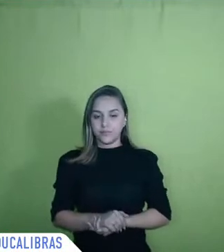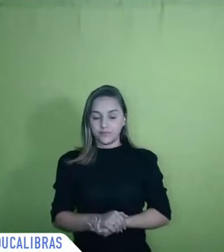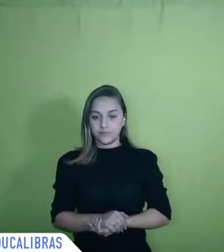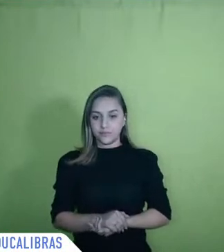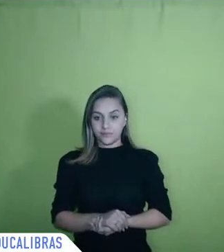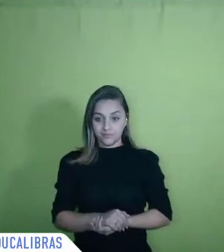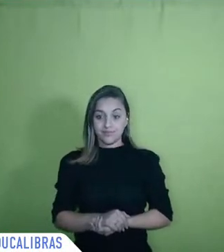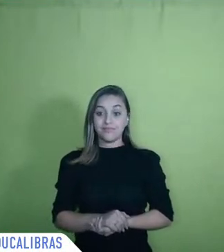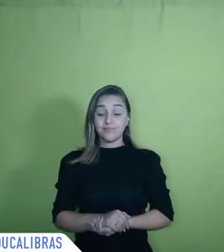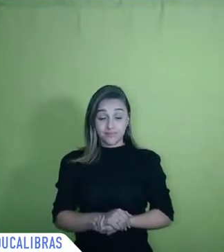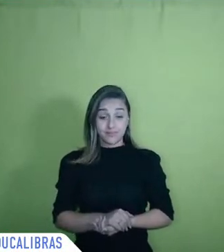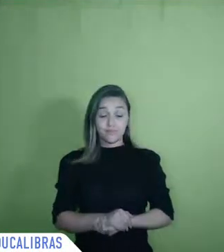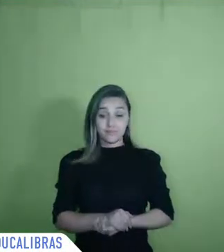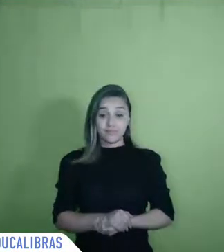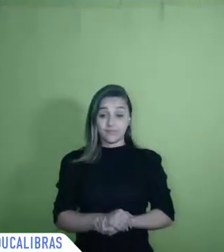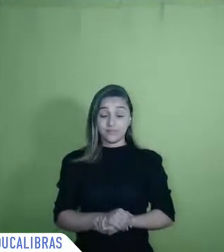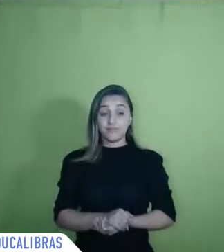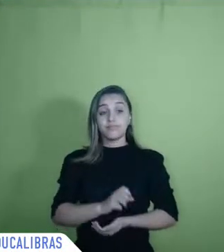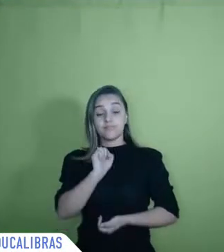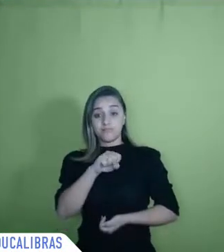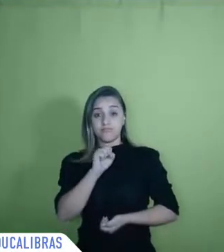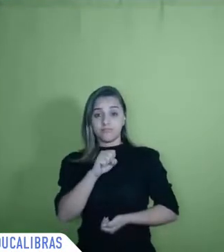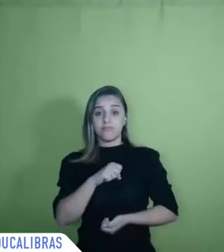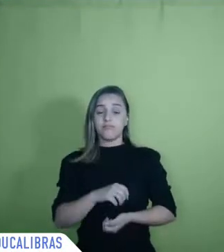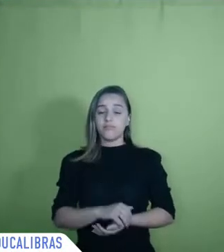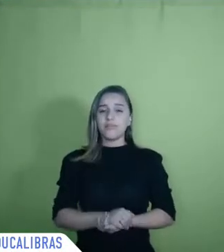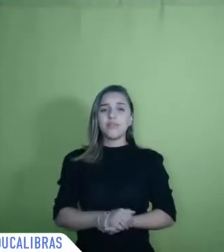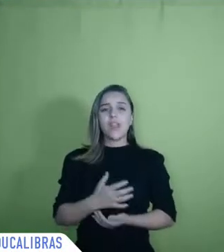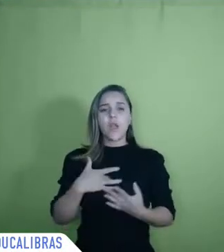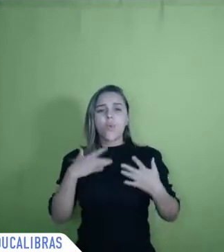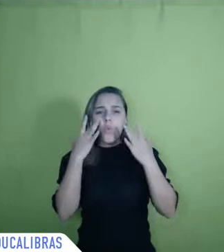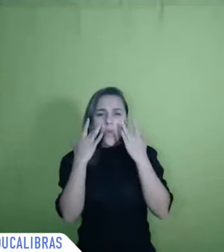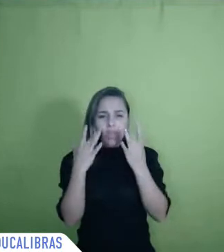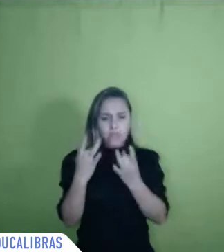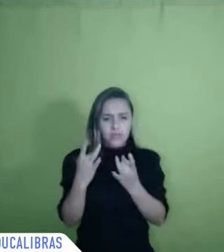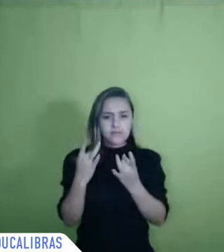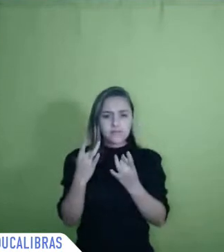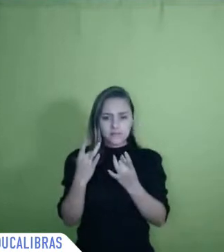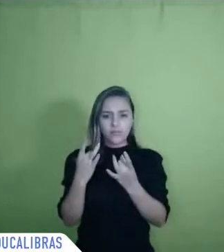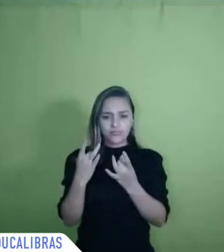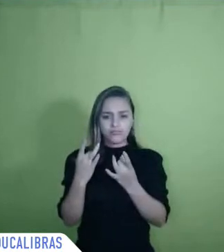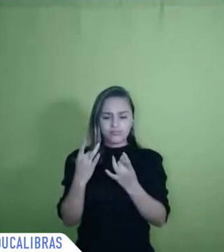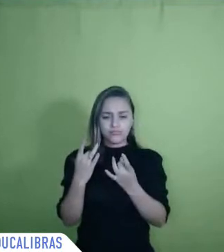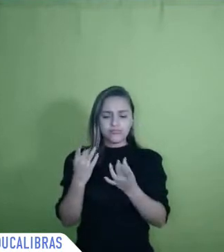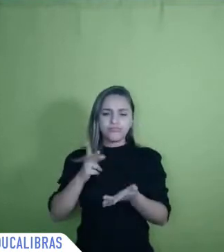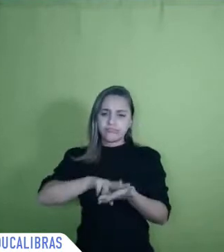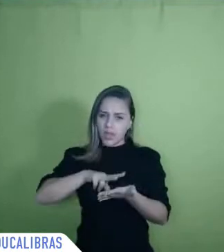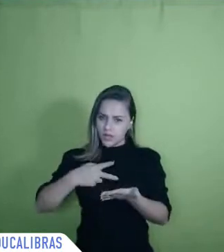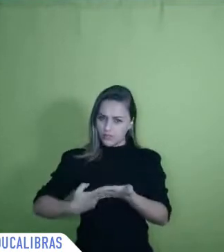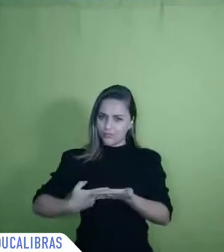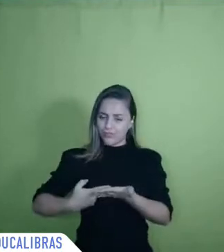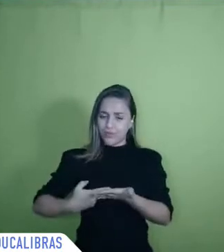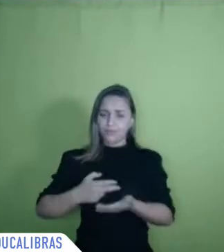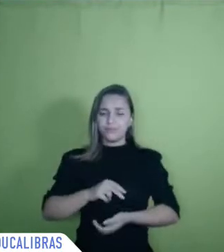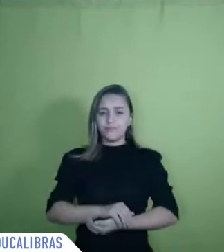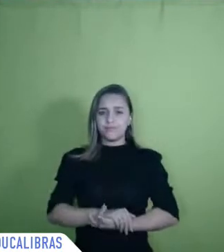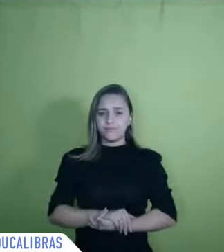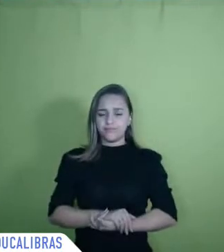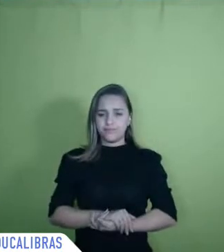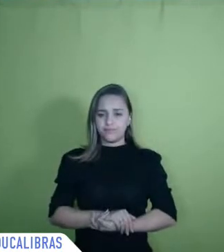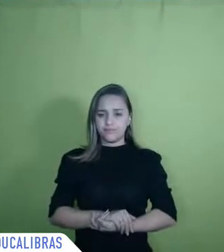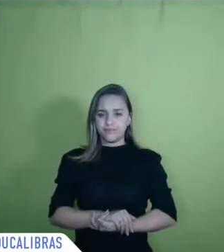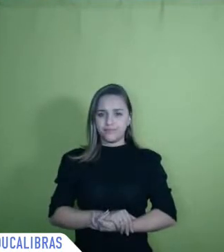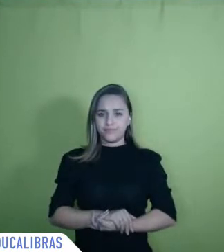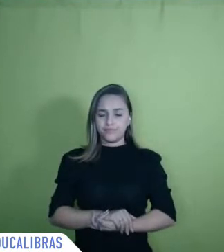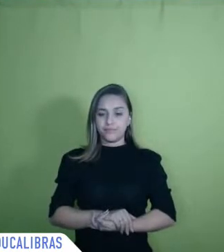please? I think I only got a slight. Supposing all the right policies are put in place, okay, in Brazil,